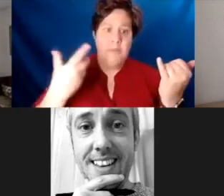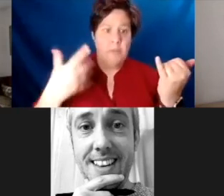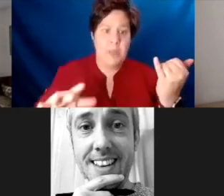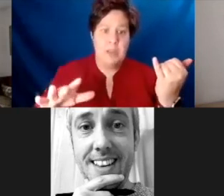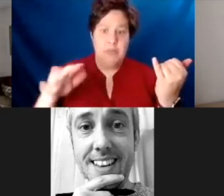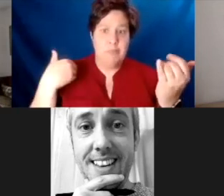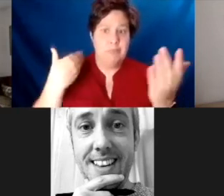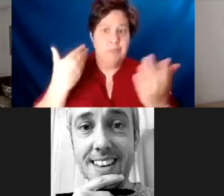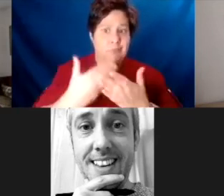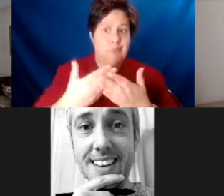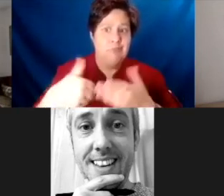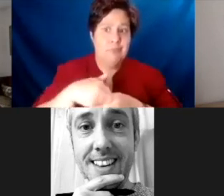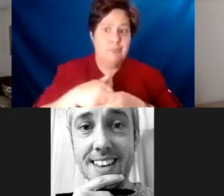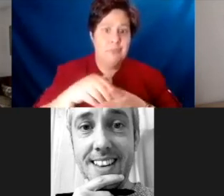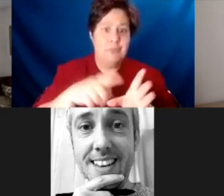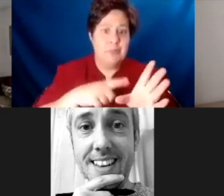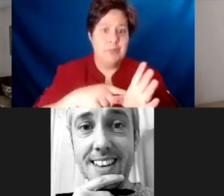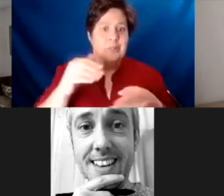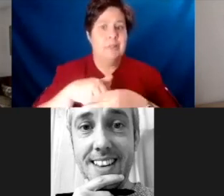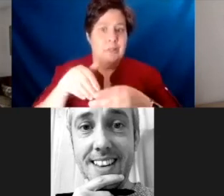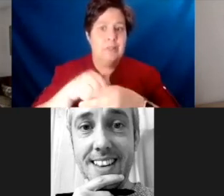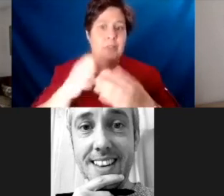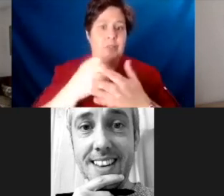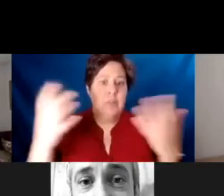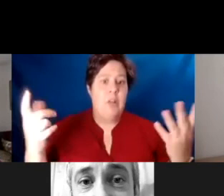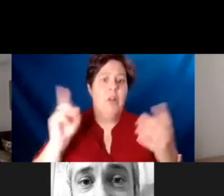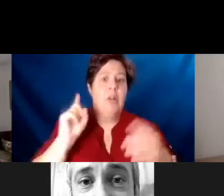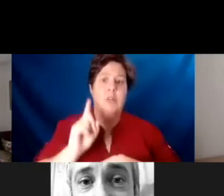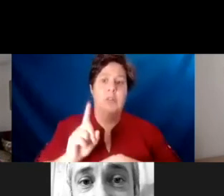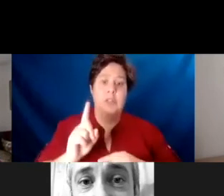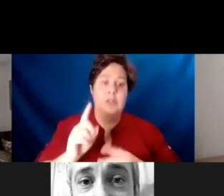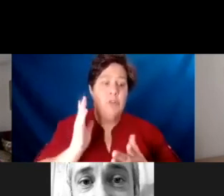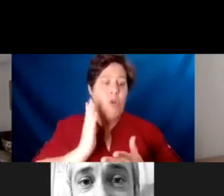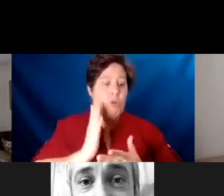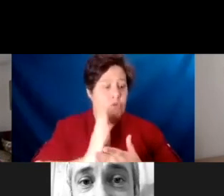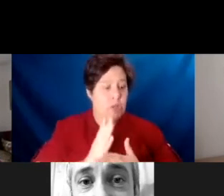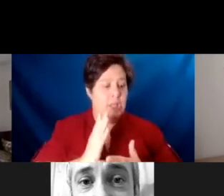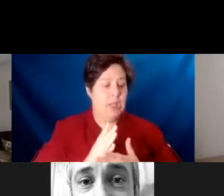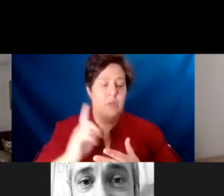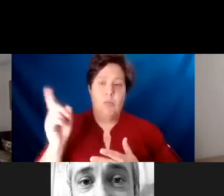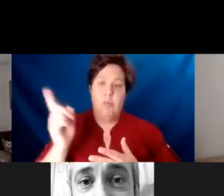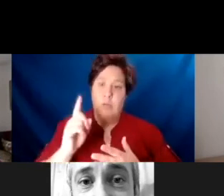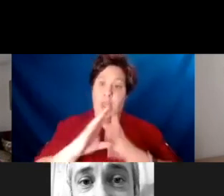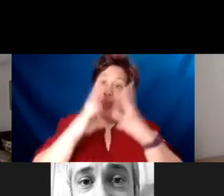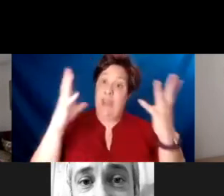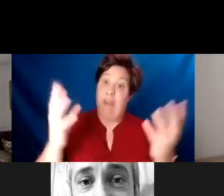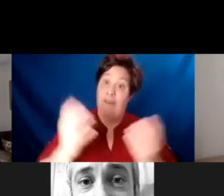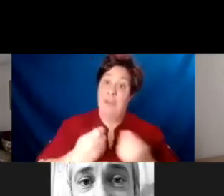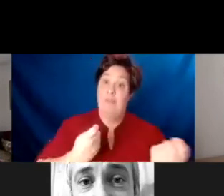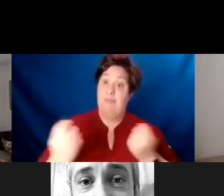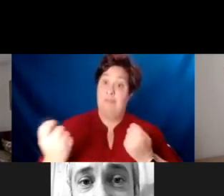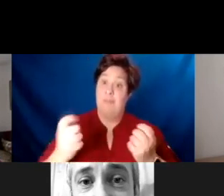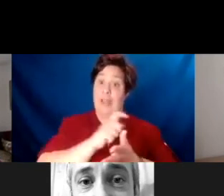few years and been part of that, and it was very much about the whole thing being run by